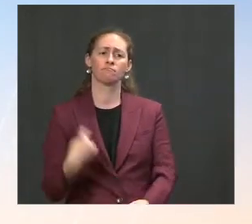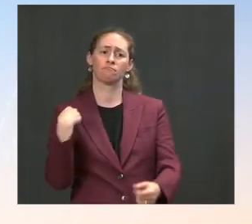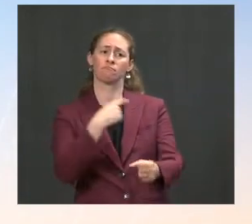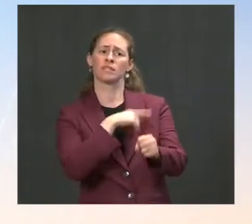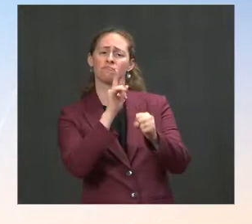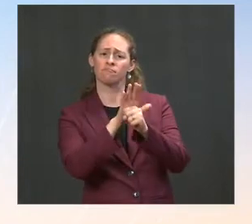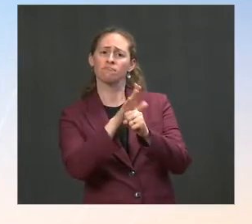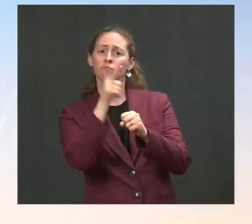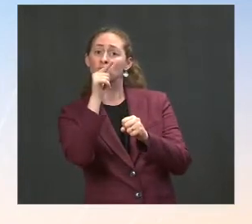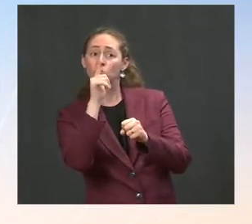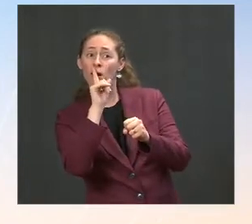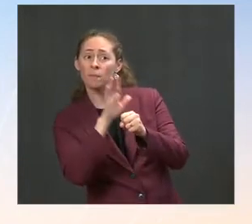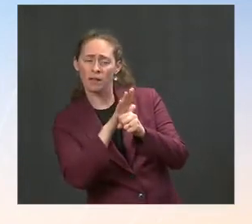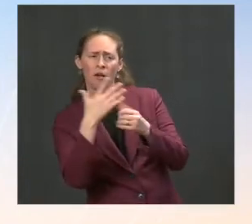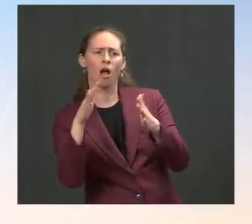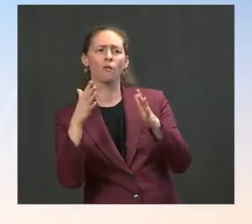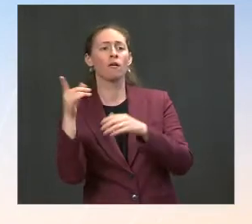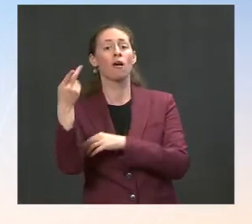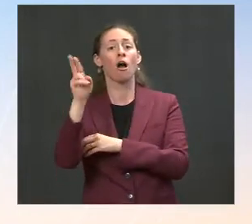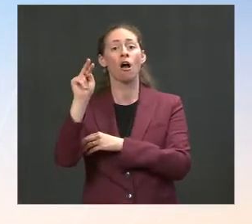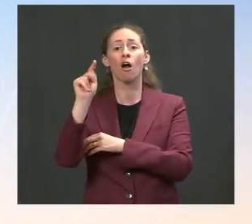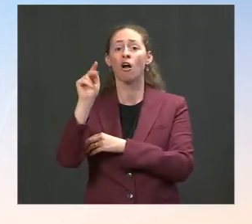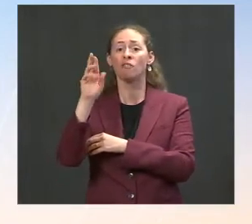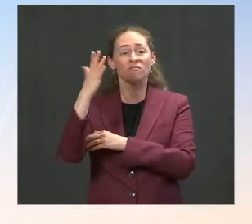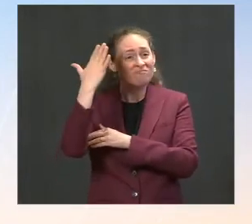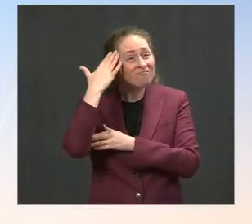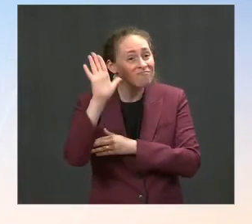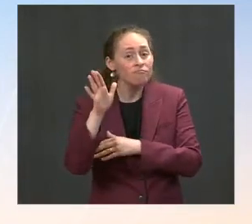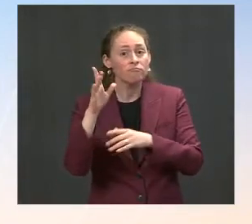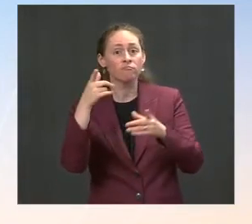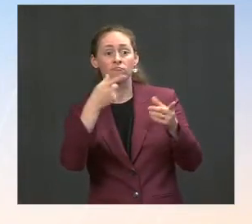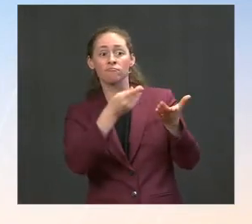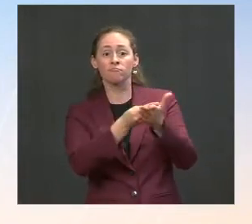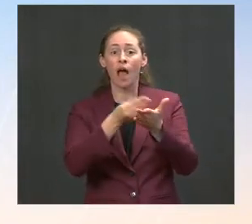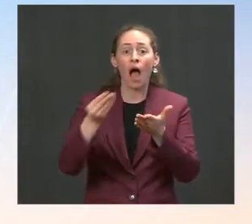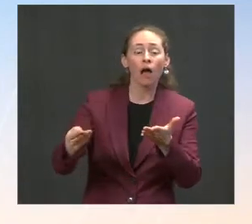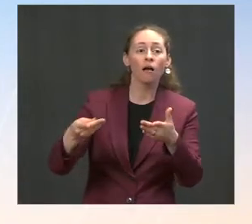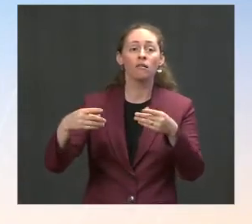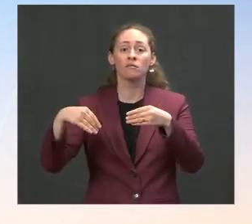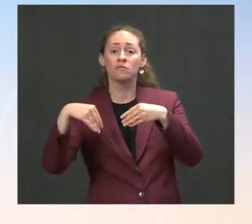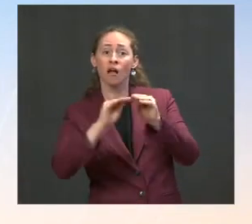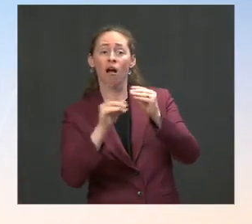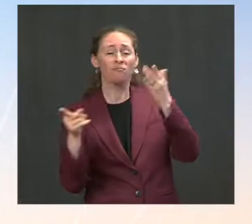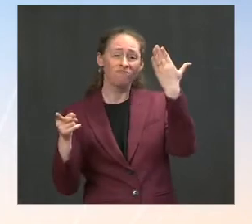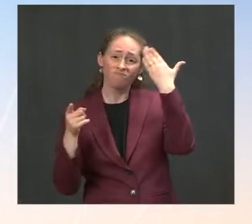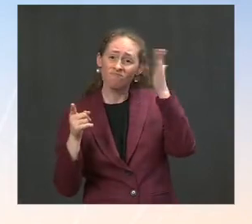not involved in the sale or discussions about the sale of his art, and he will not be informed of the